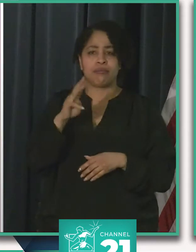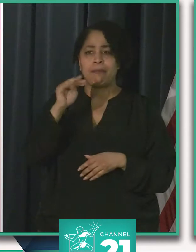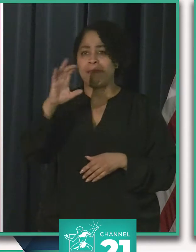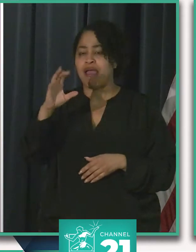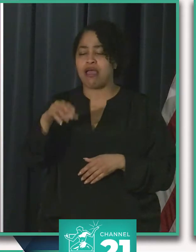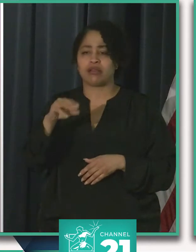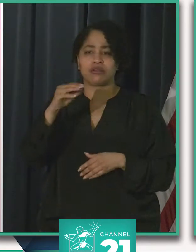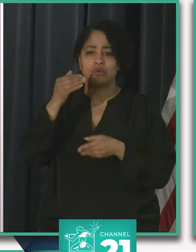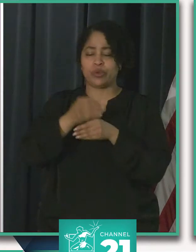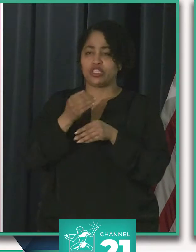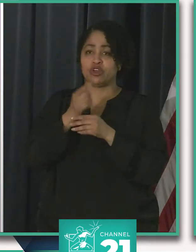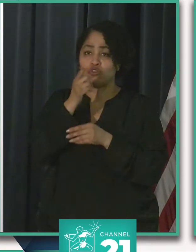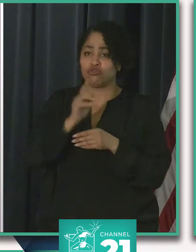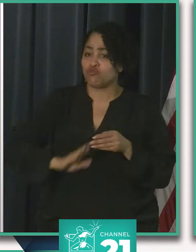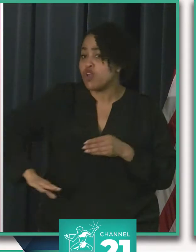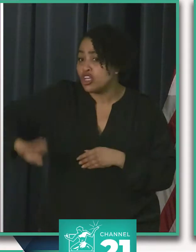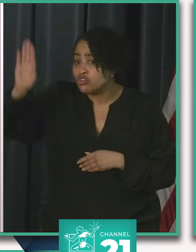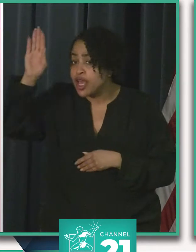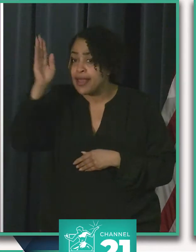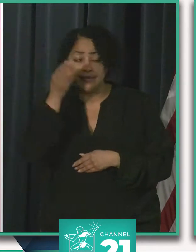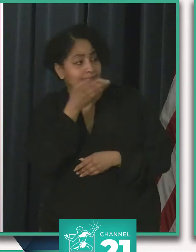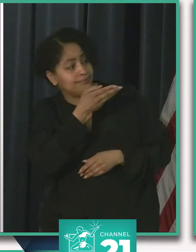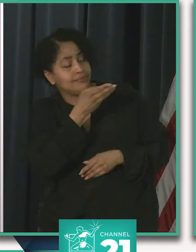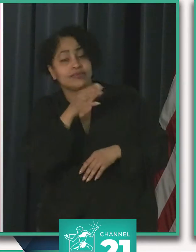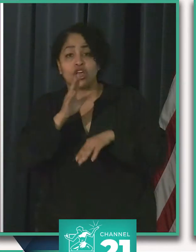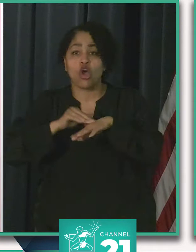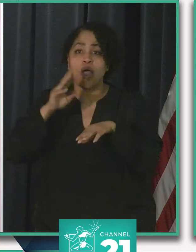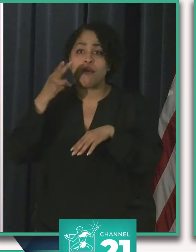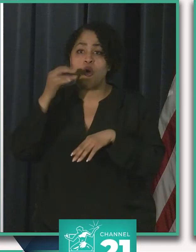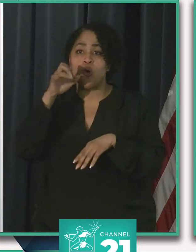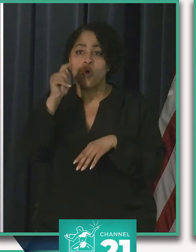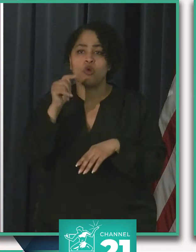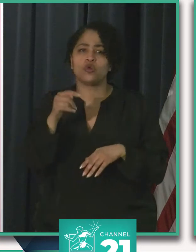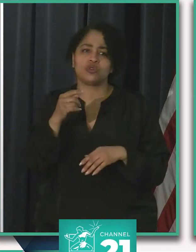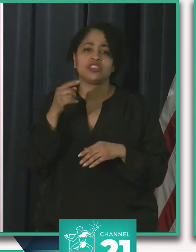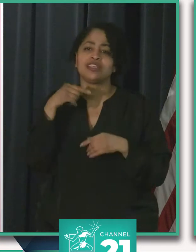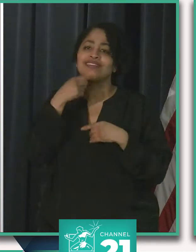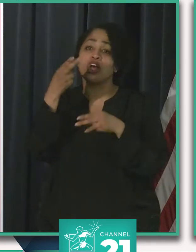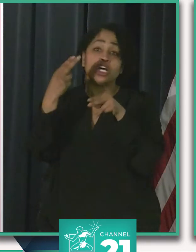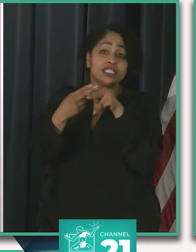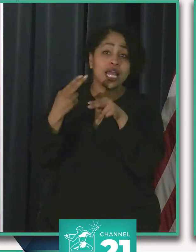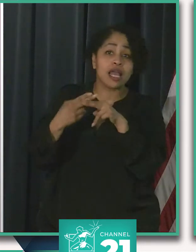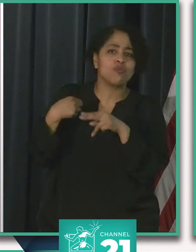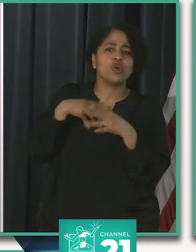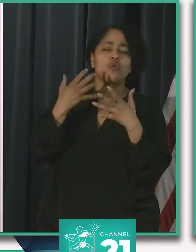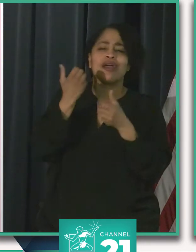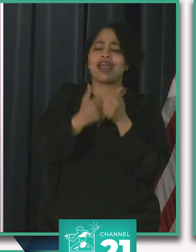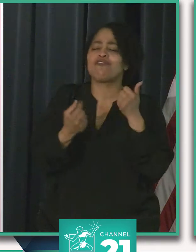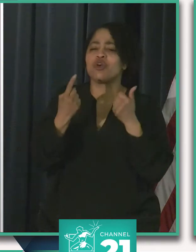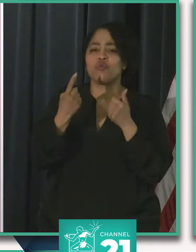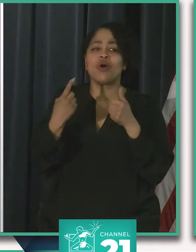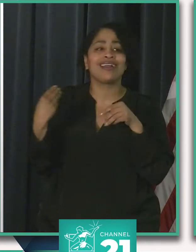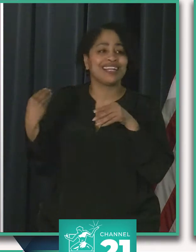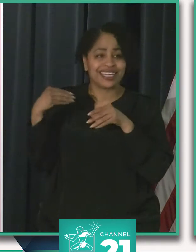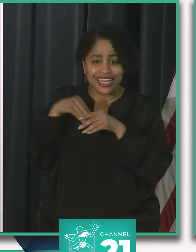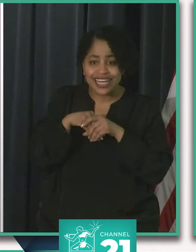raise your hand and you get called on by the host, tell them your name, and We want to get everybody